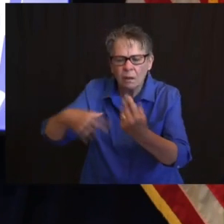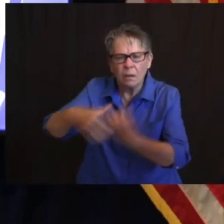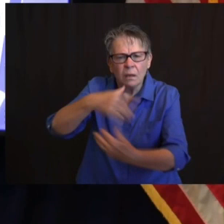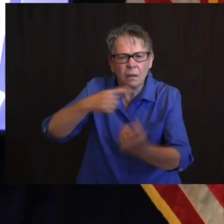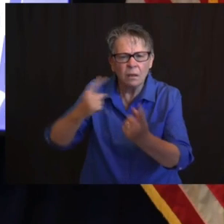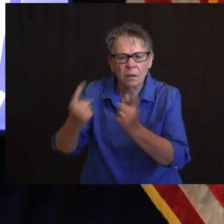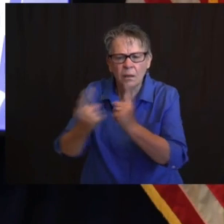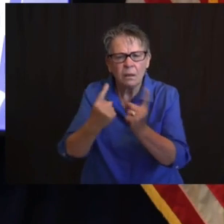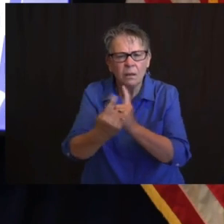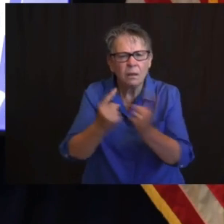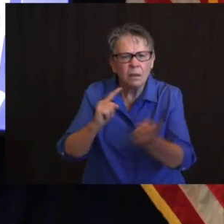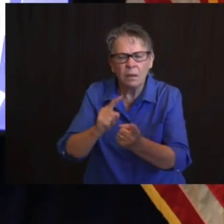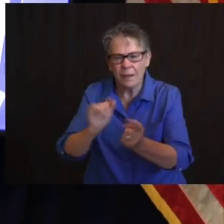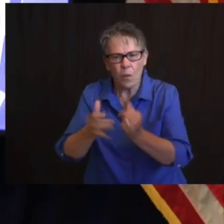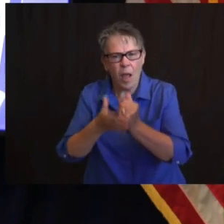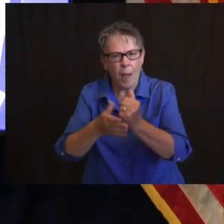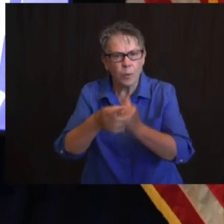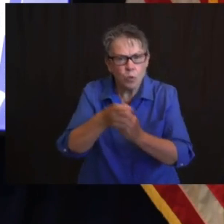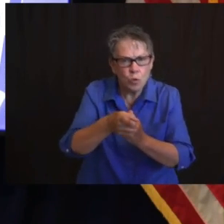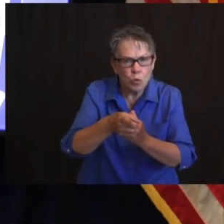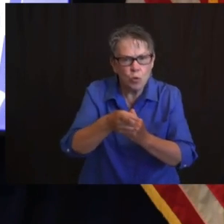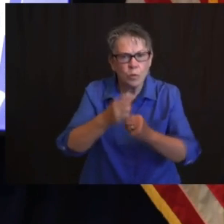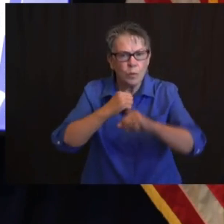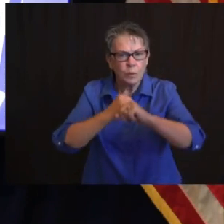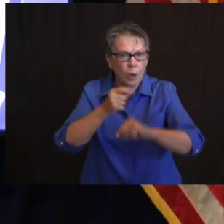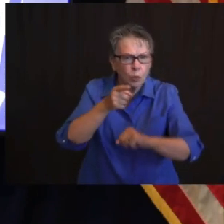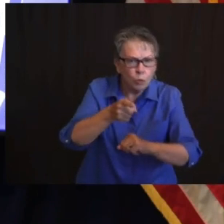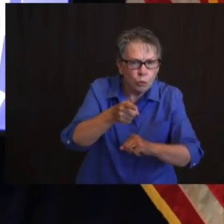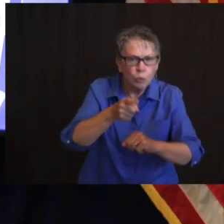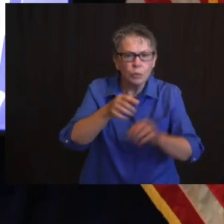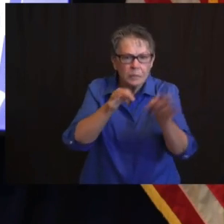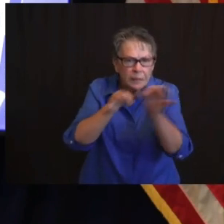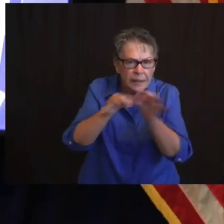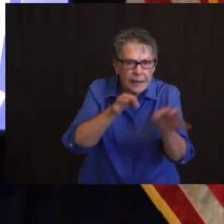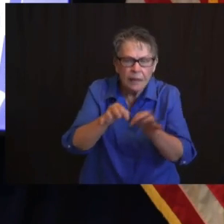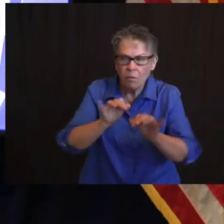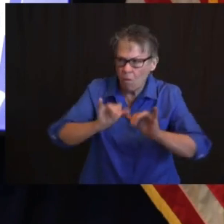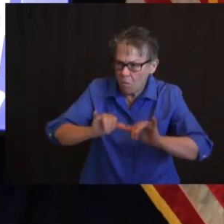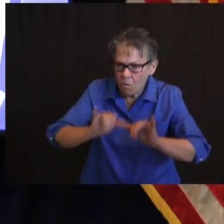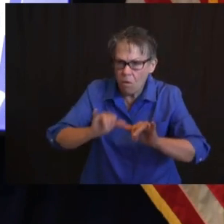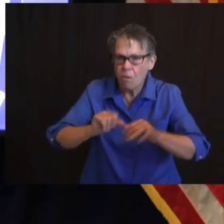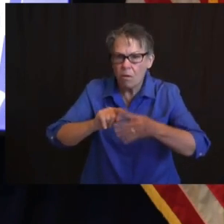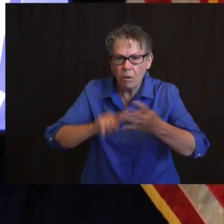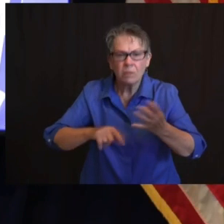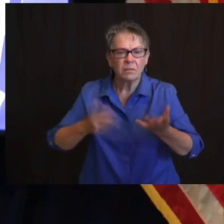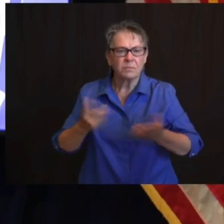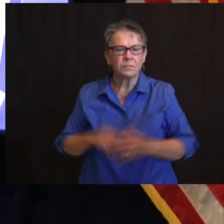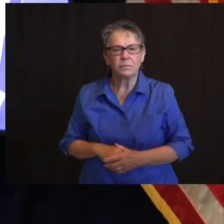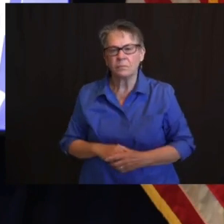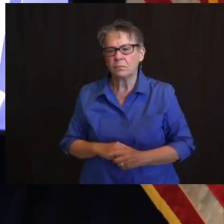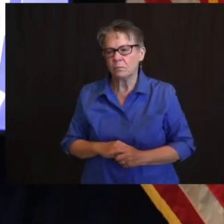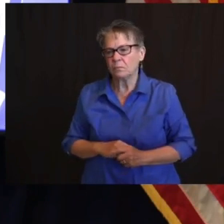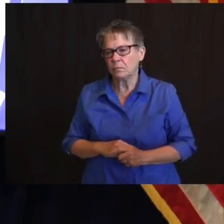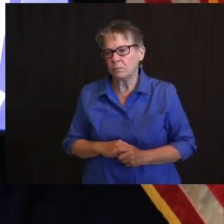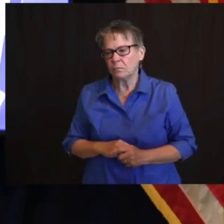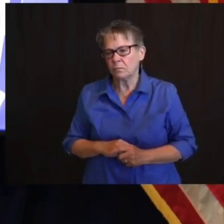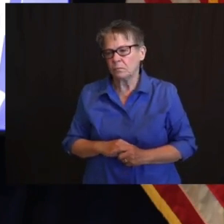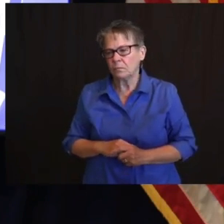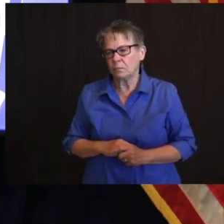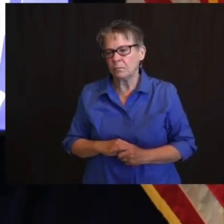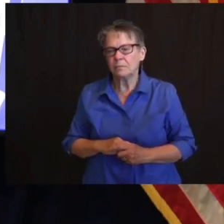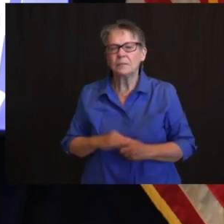our hospitals reported 1,196 hospitalizations with 275 individuals in critical